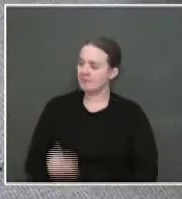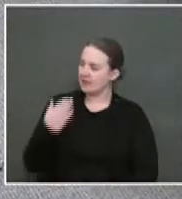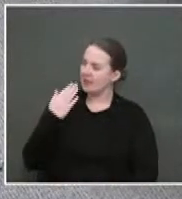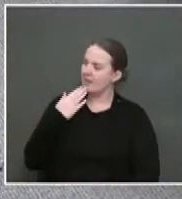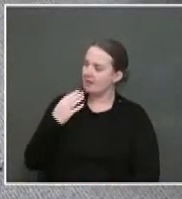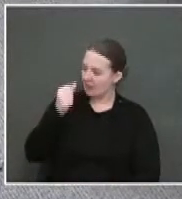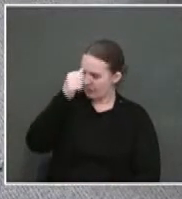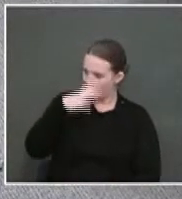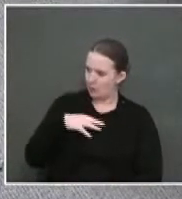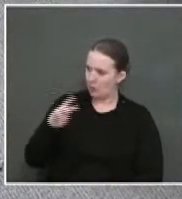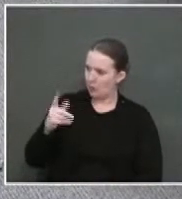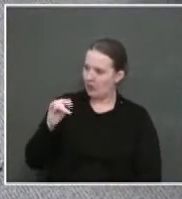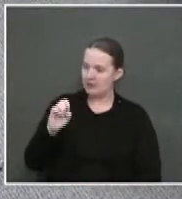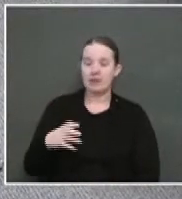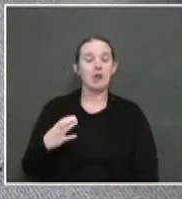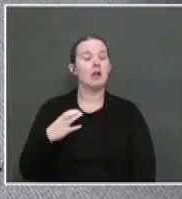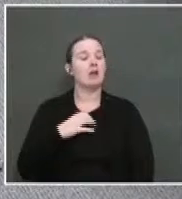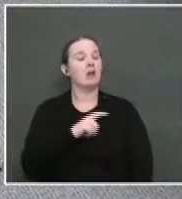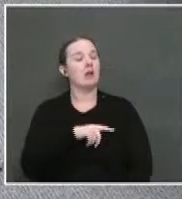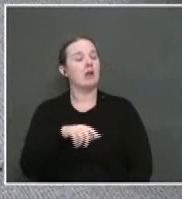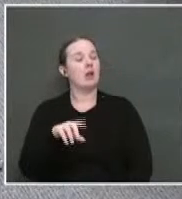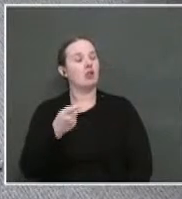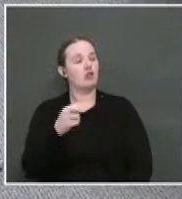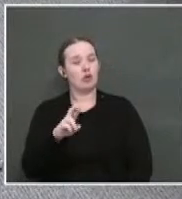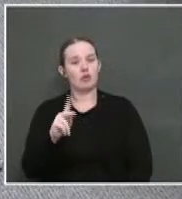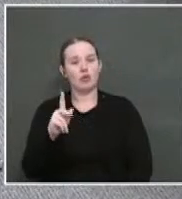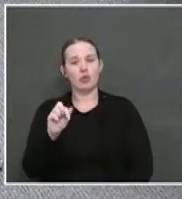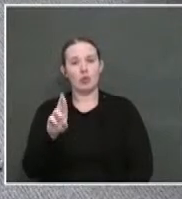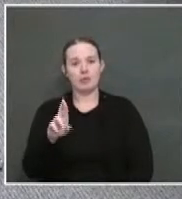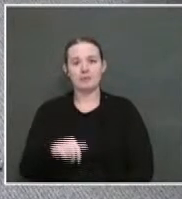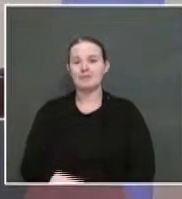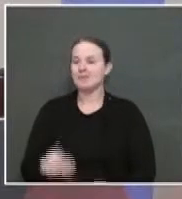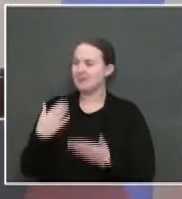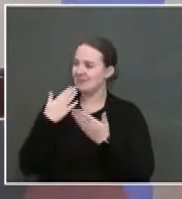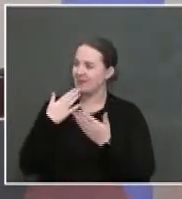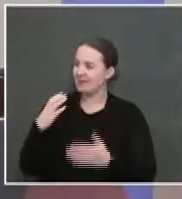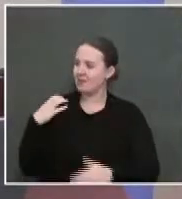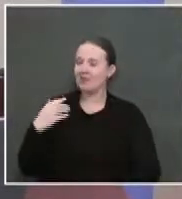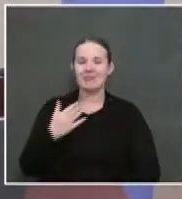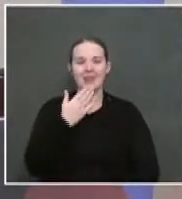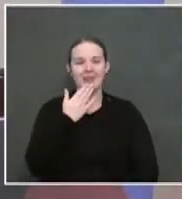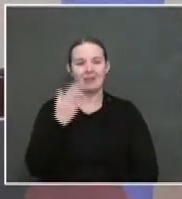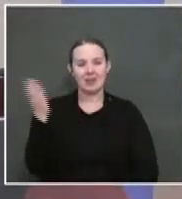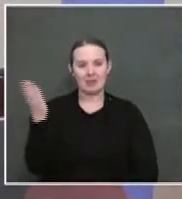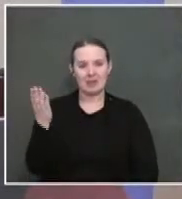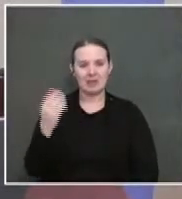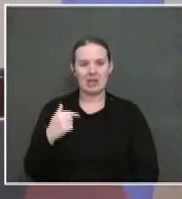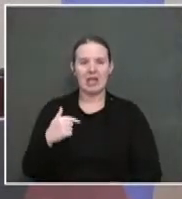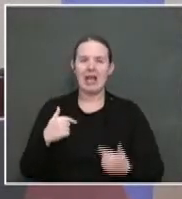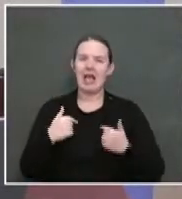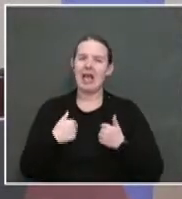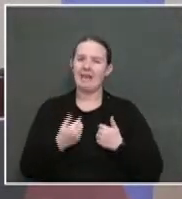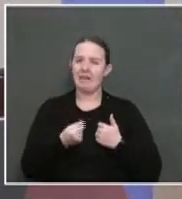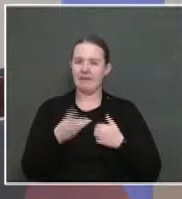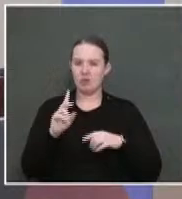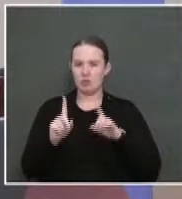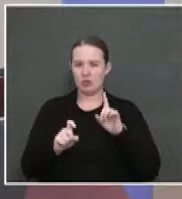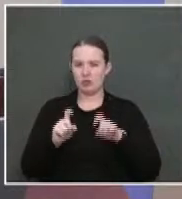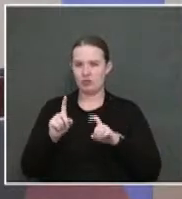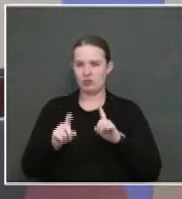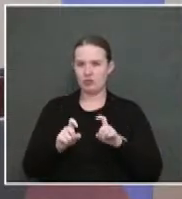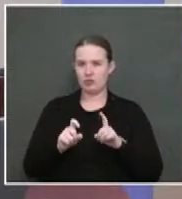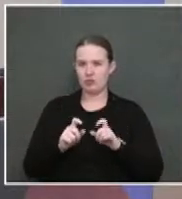Councilman White. Councilwoman Dr. Kaur. Thank you, Chair. Thank you for the presentation. I just have a couple of